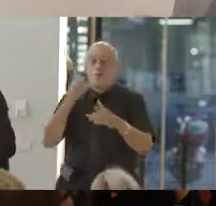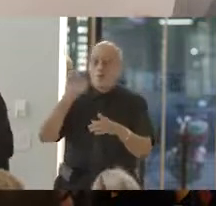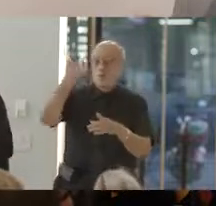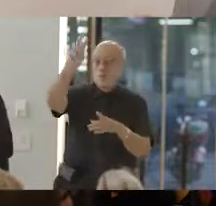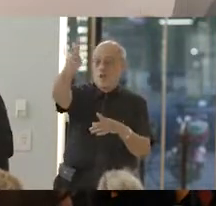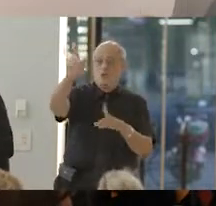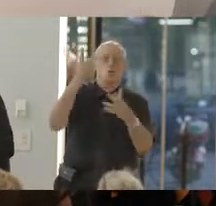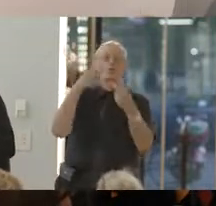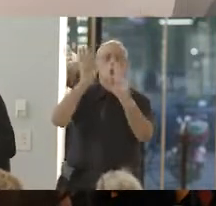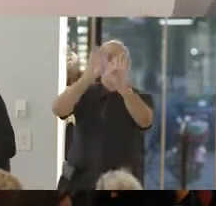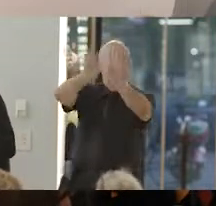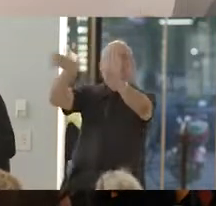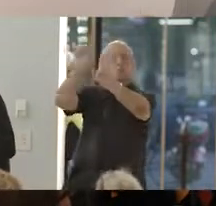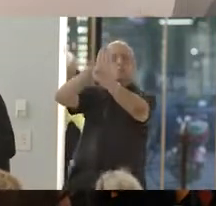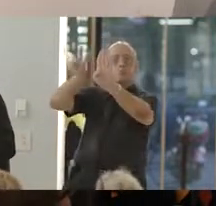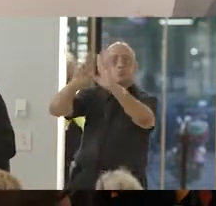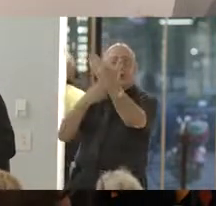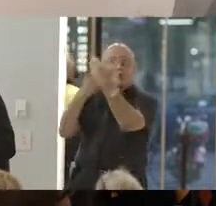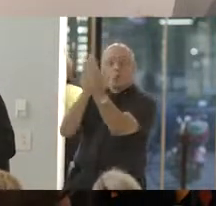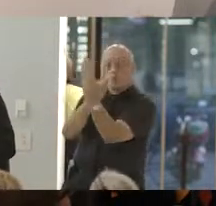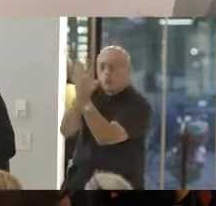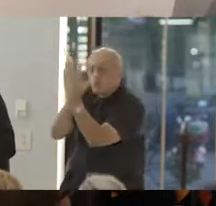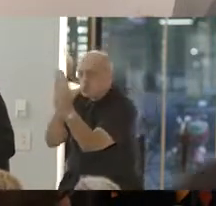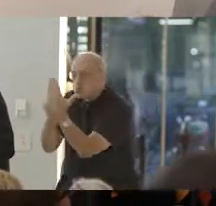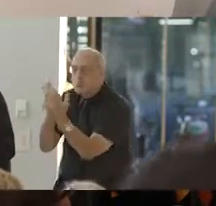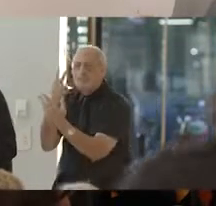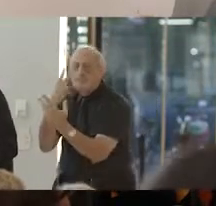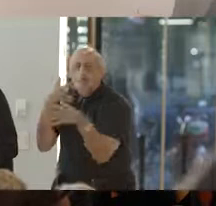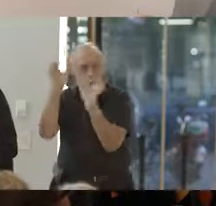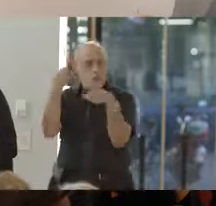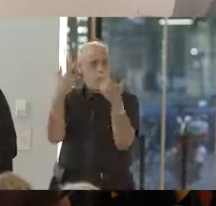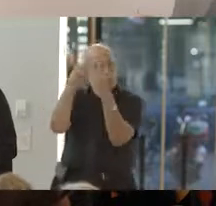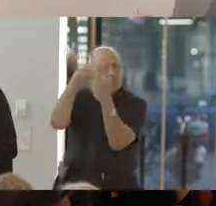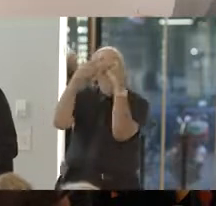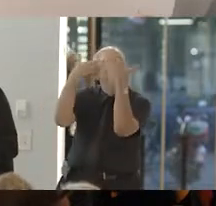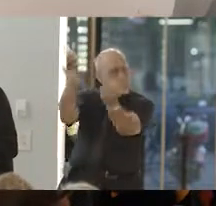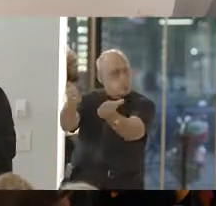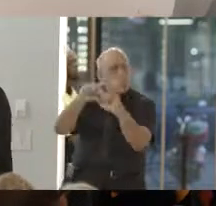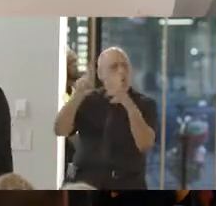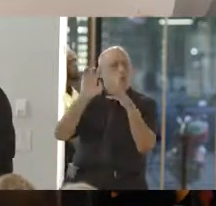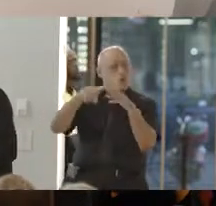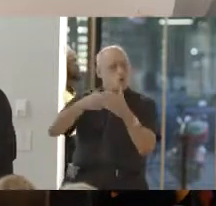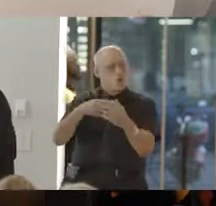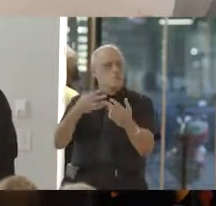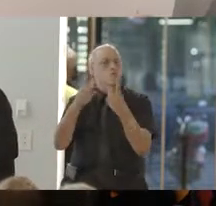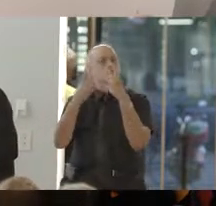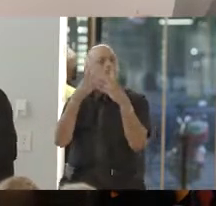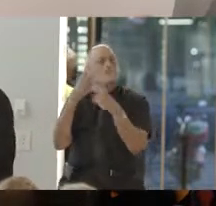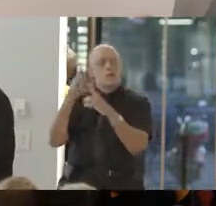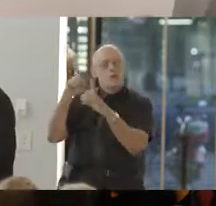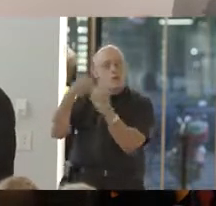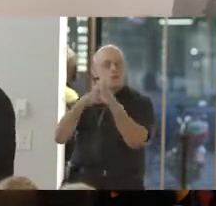back and take a look at the reaches close up, you can certainly do that. But we're going to start taking a look at some of